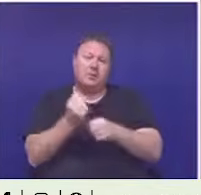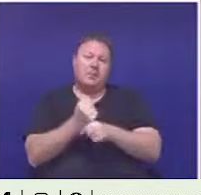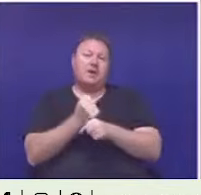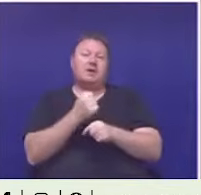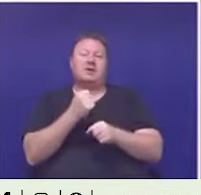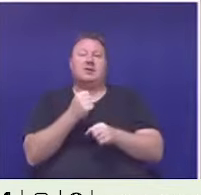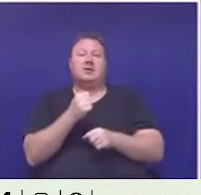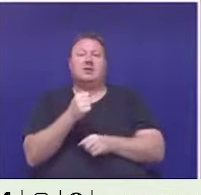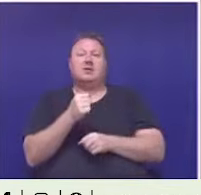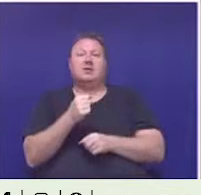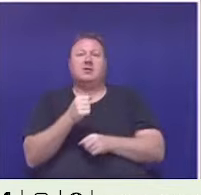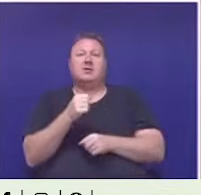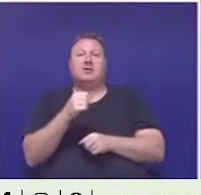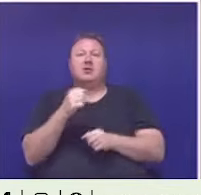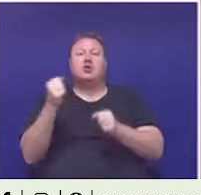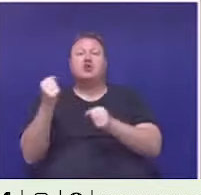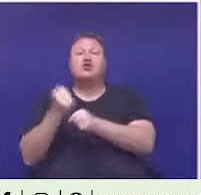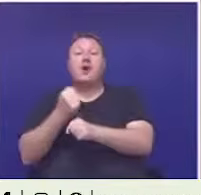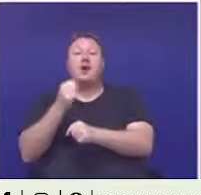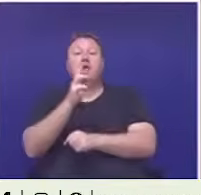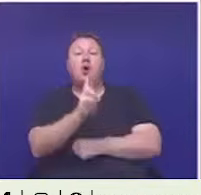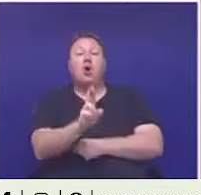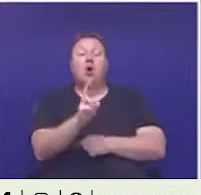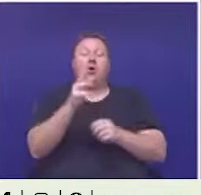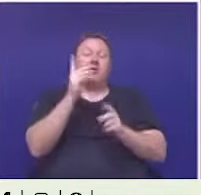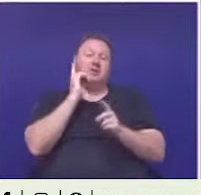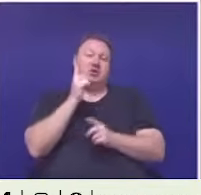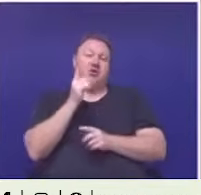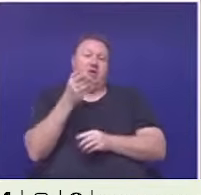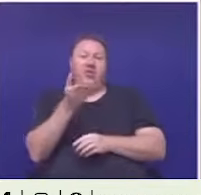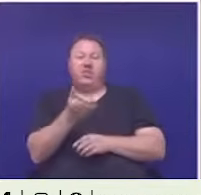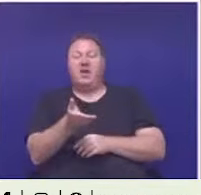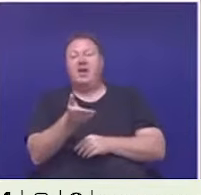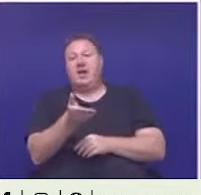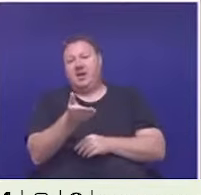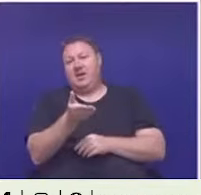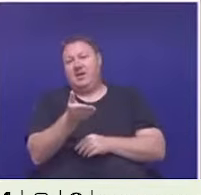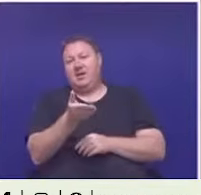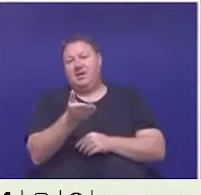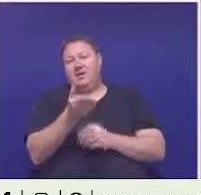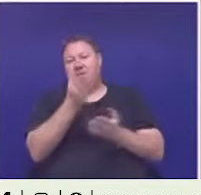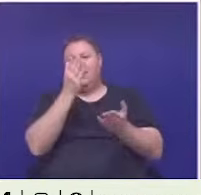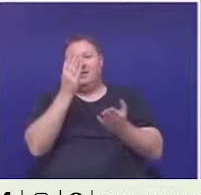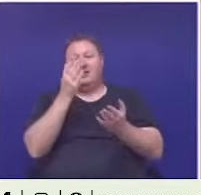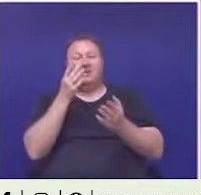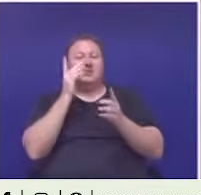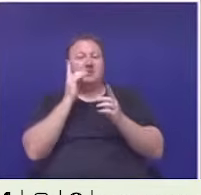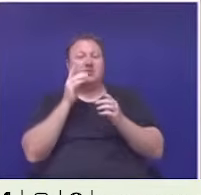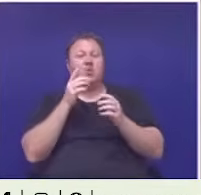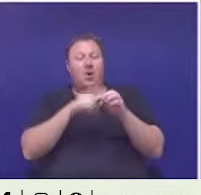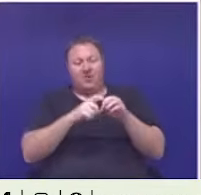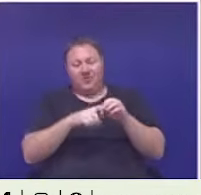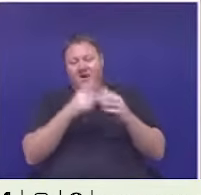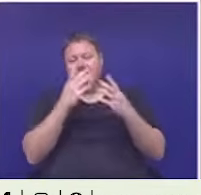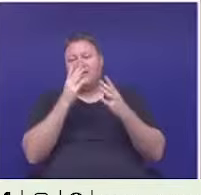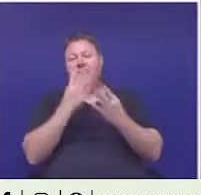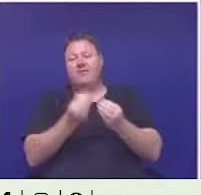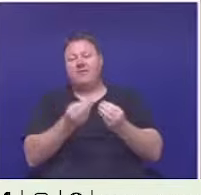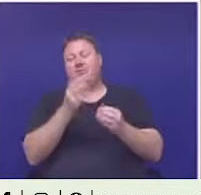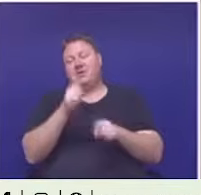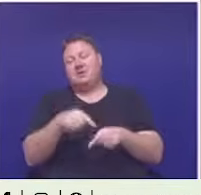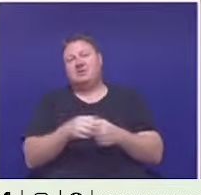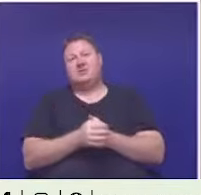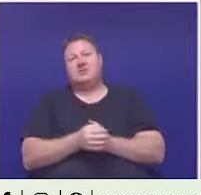is there is actually a qualified educator. But there had been many grade R practitioners who were working in that space because we were